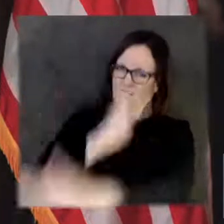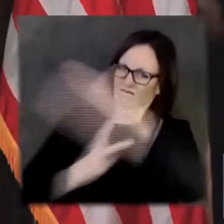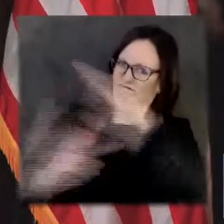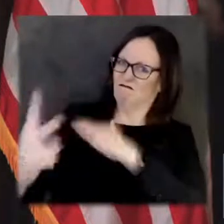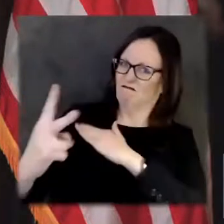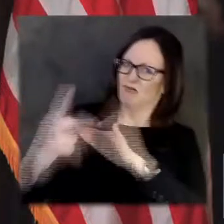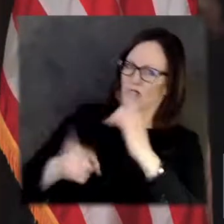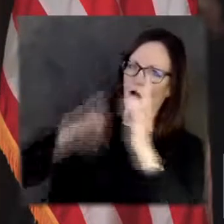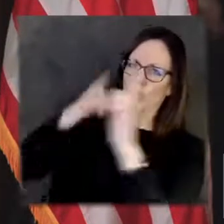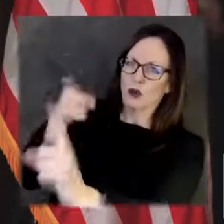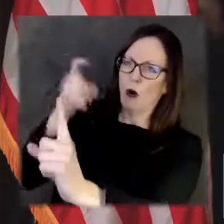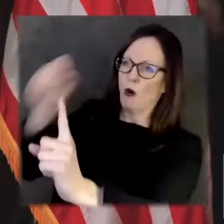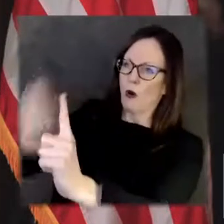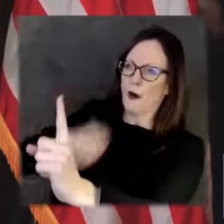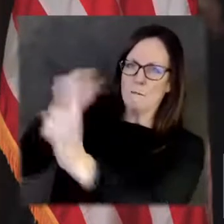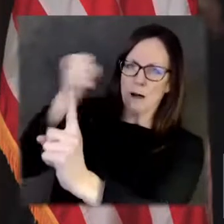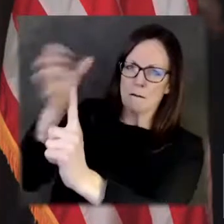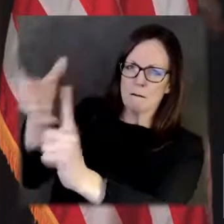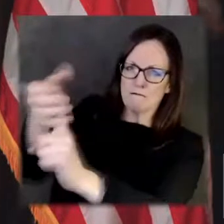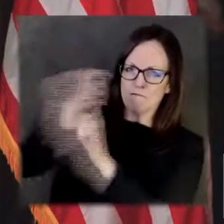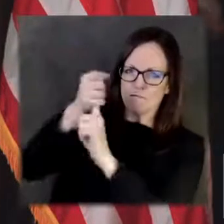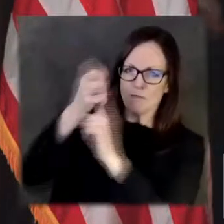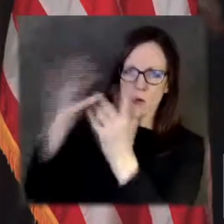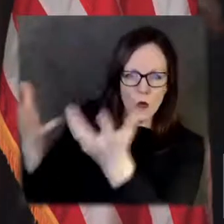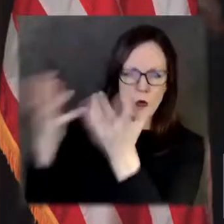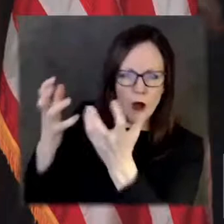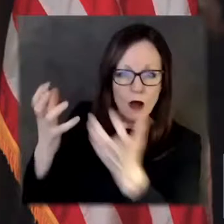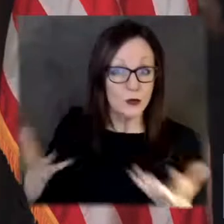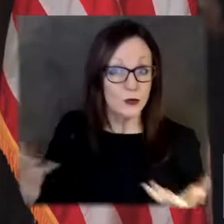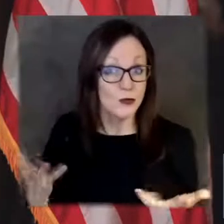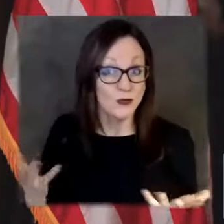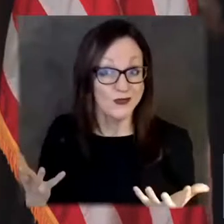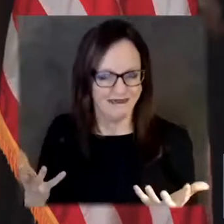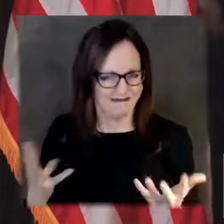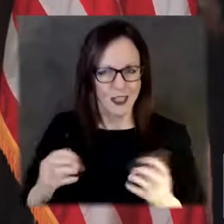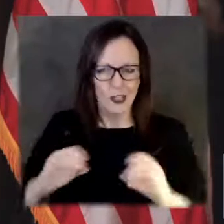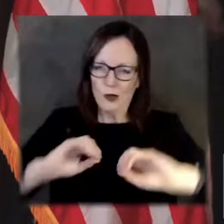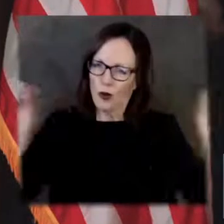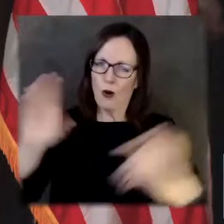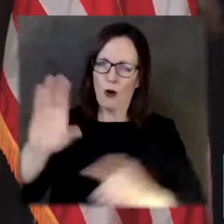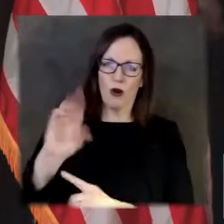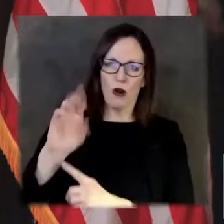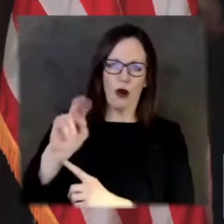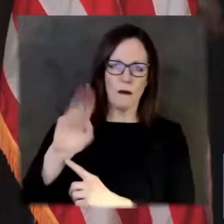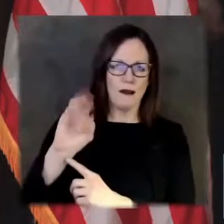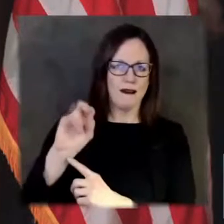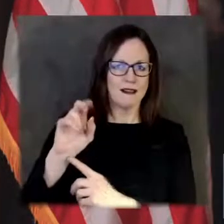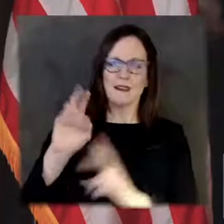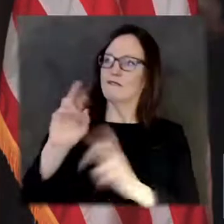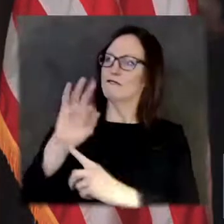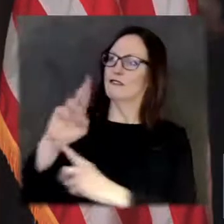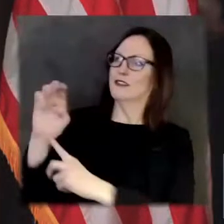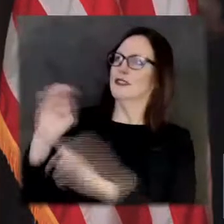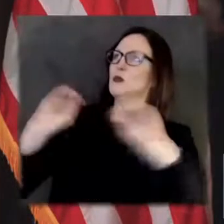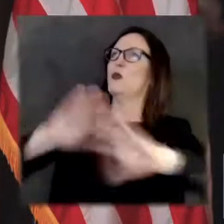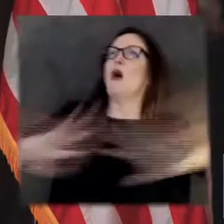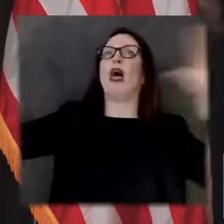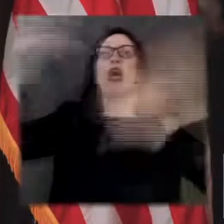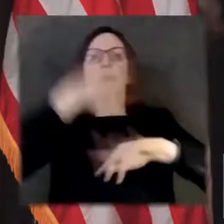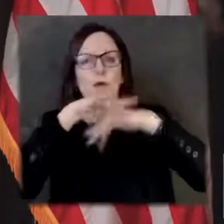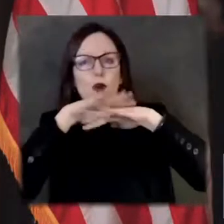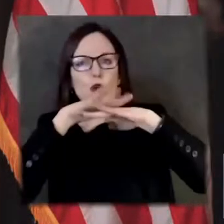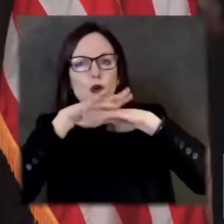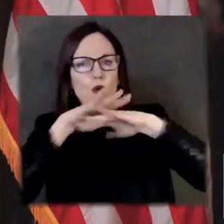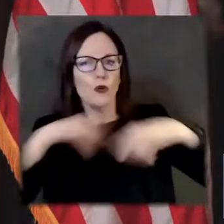year, reducing emissions, but we still have a long way to go to our 100% goal. It is critical that